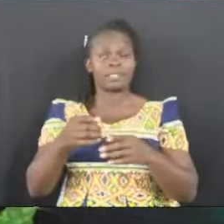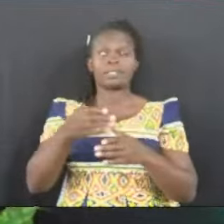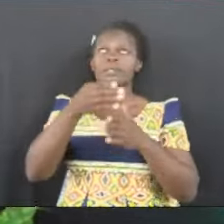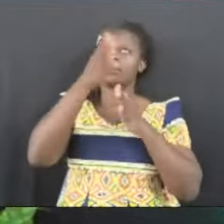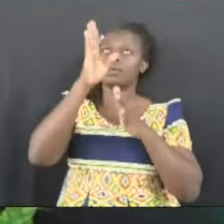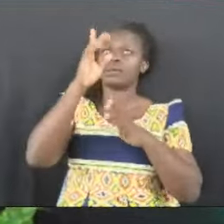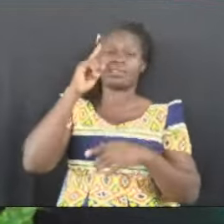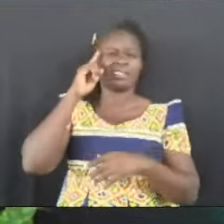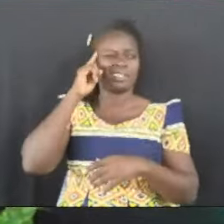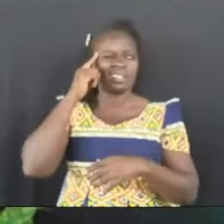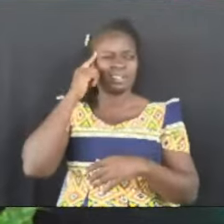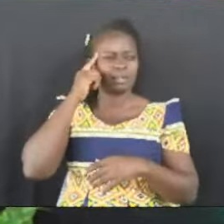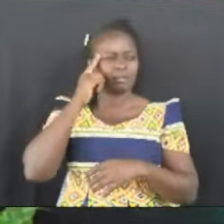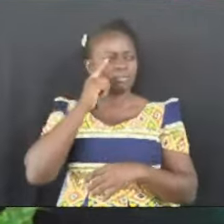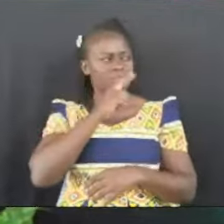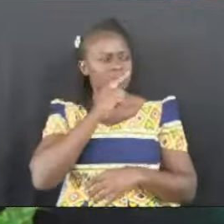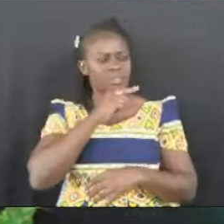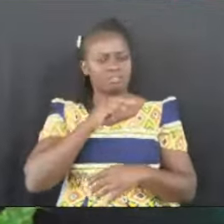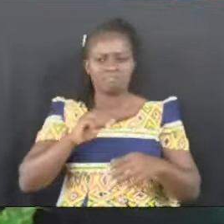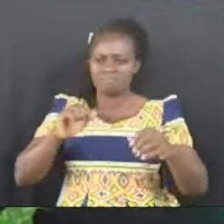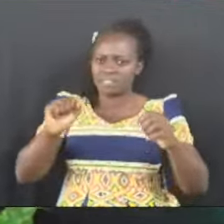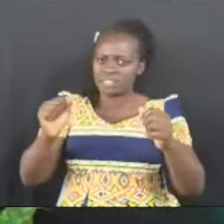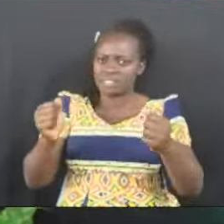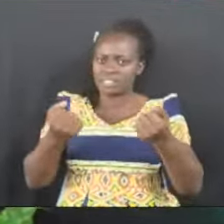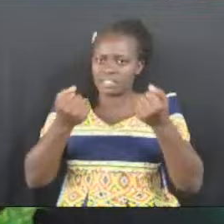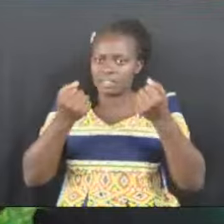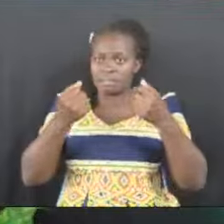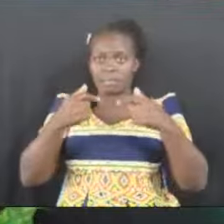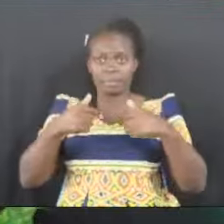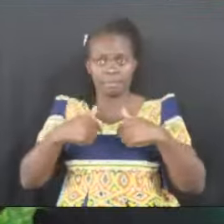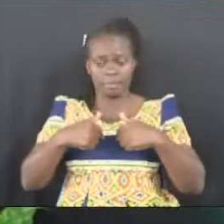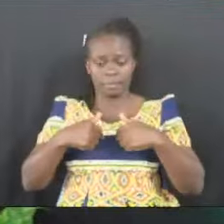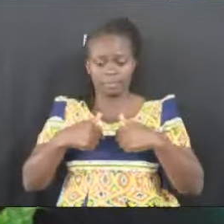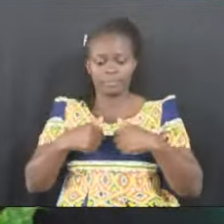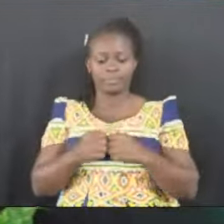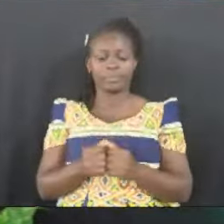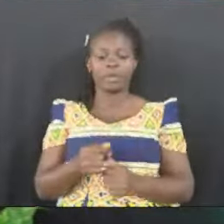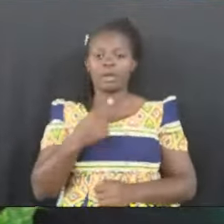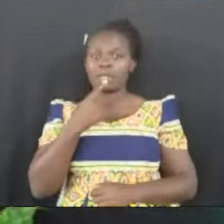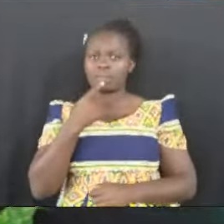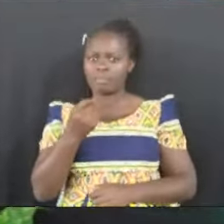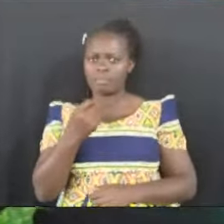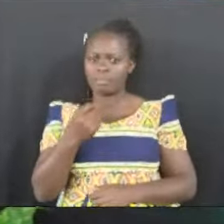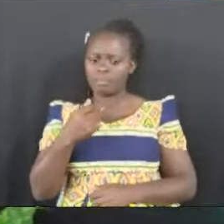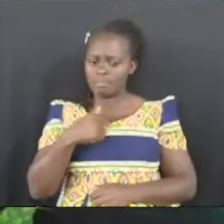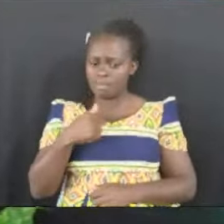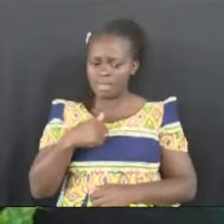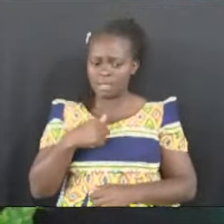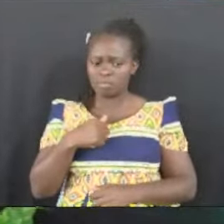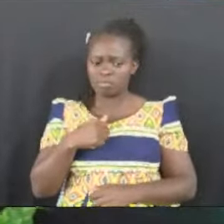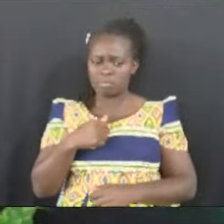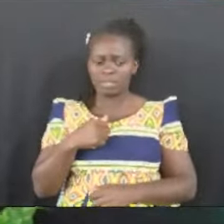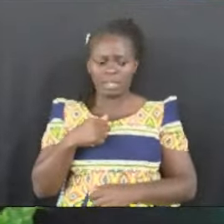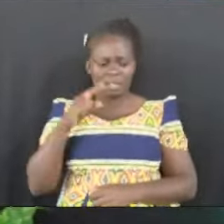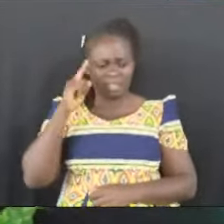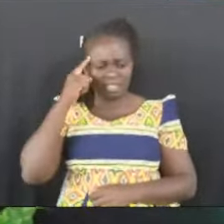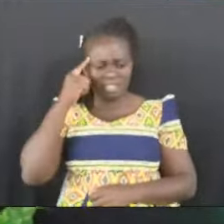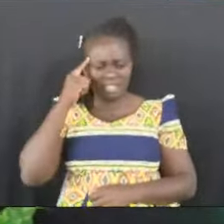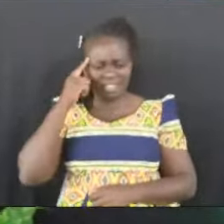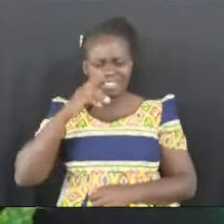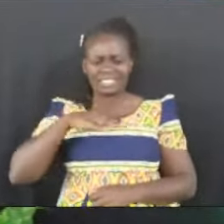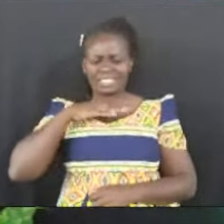me yet. I was literally at the door of death. Now, I have to tell